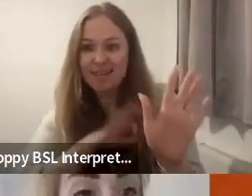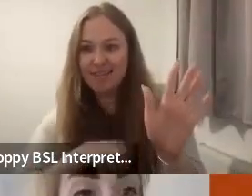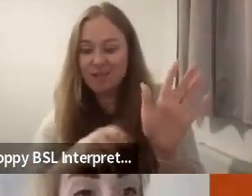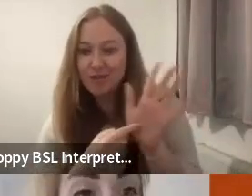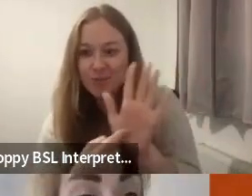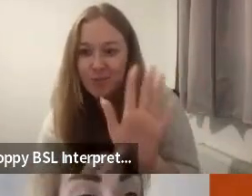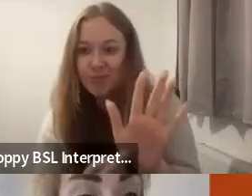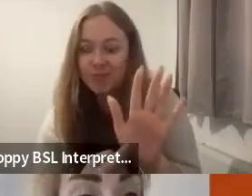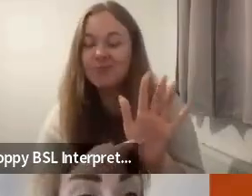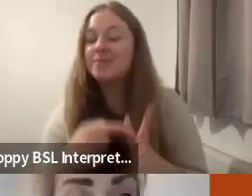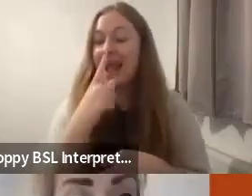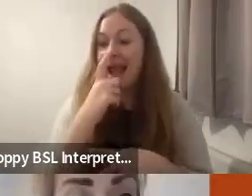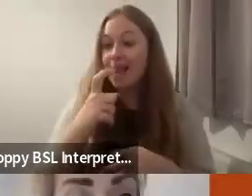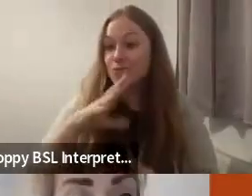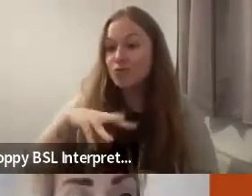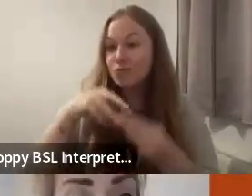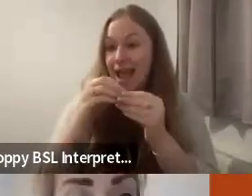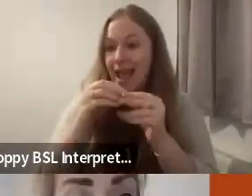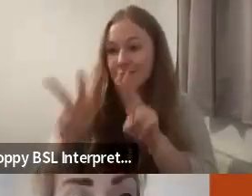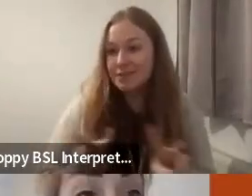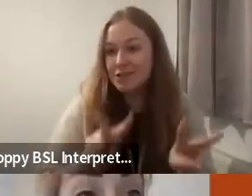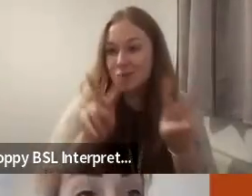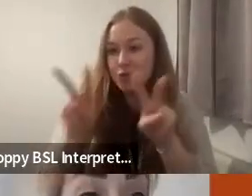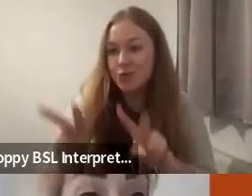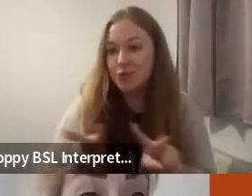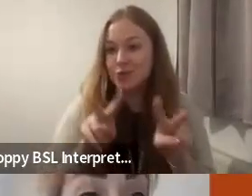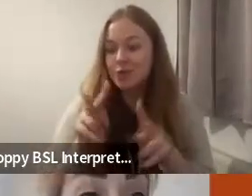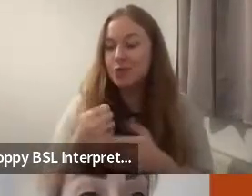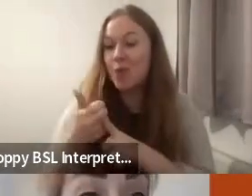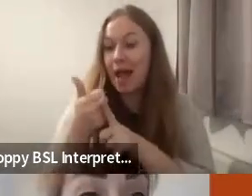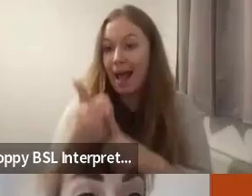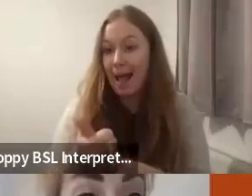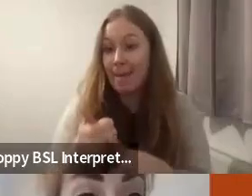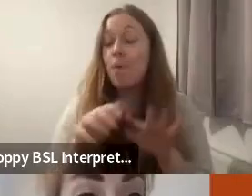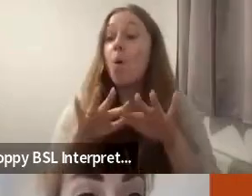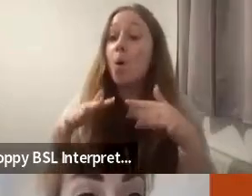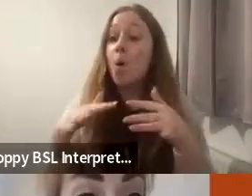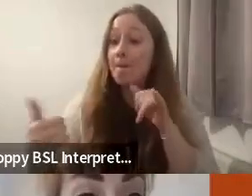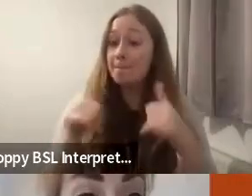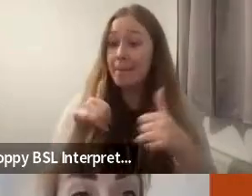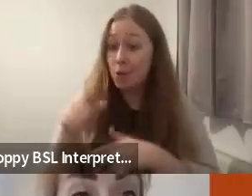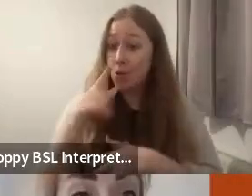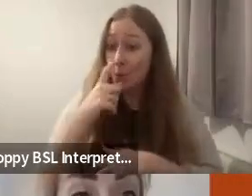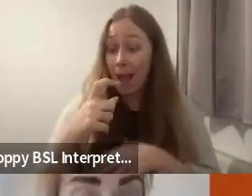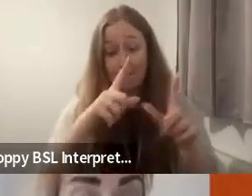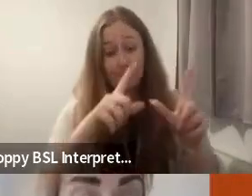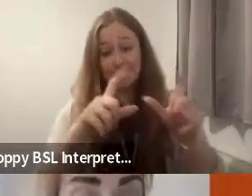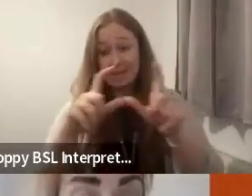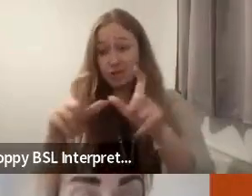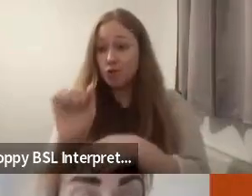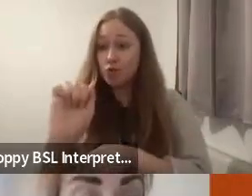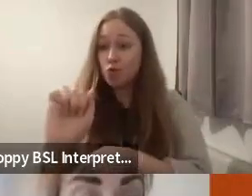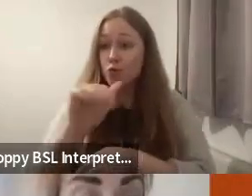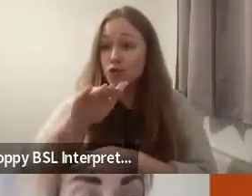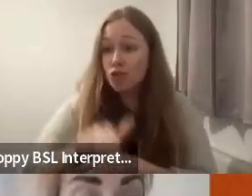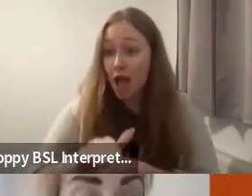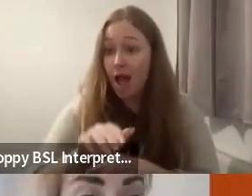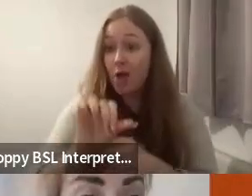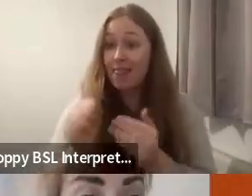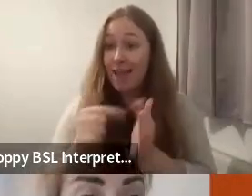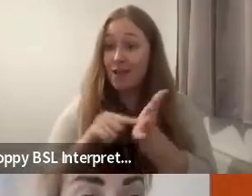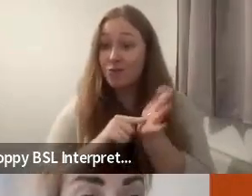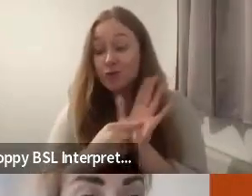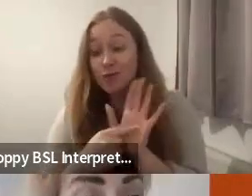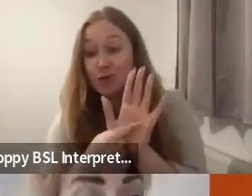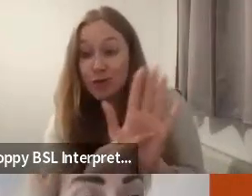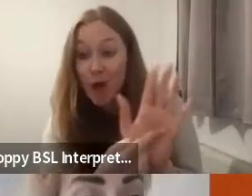to create those visual schedules. Or use your child, get them involved. Use pictures of them, perhaps winding down,